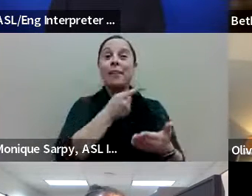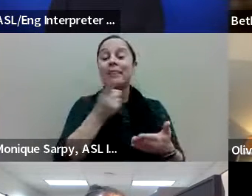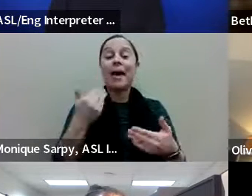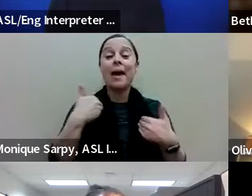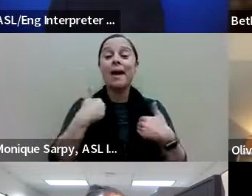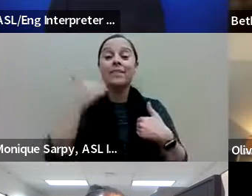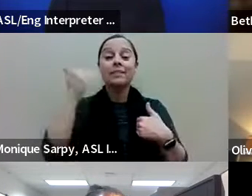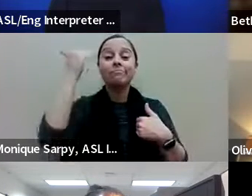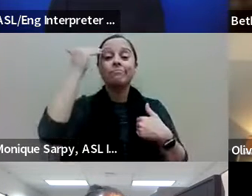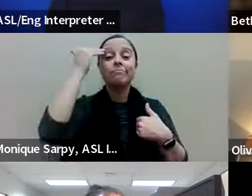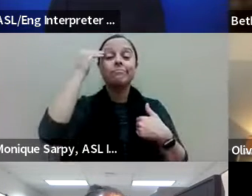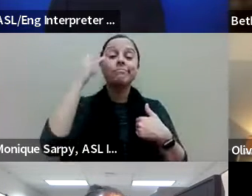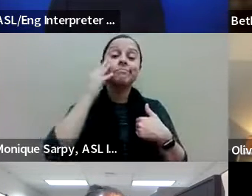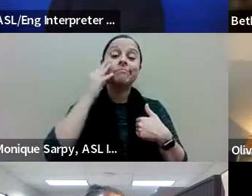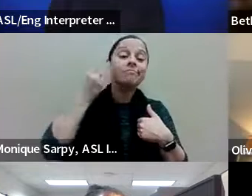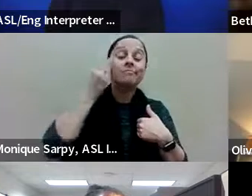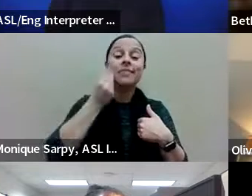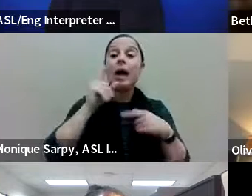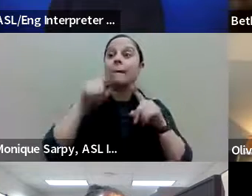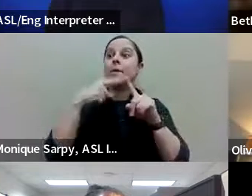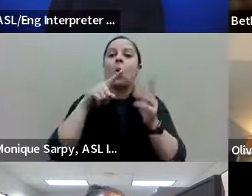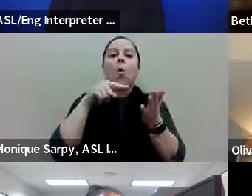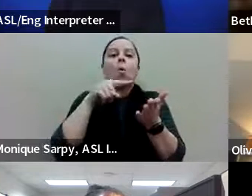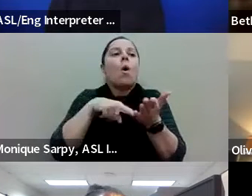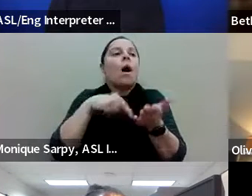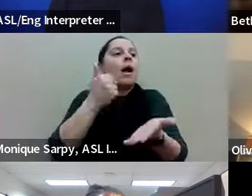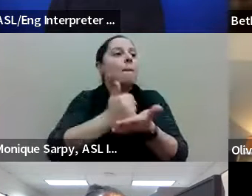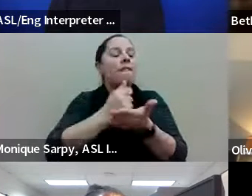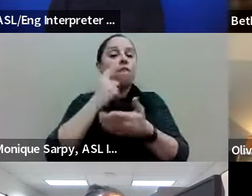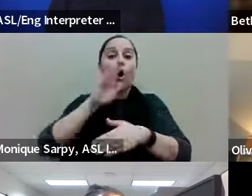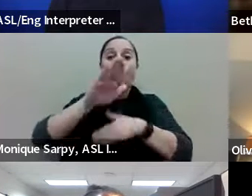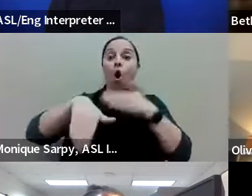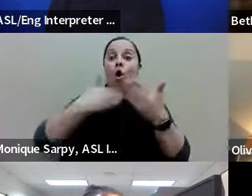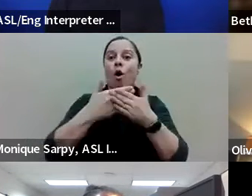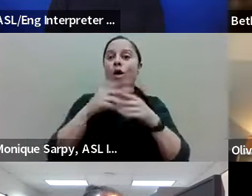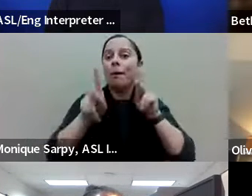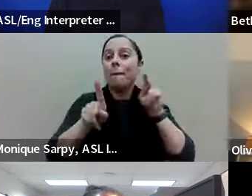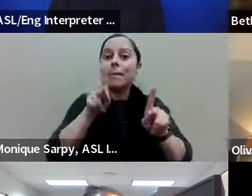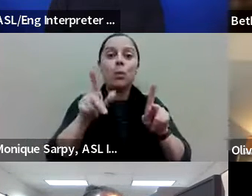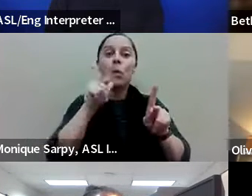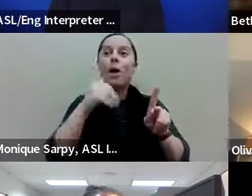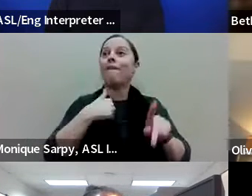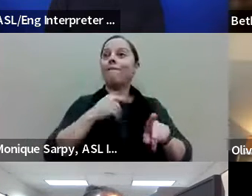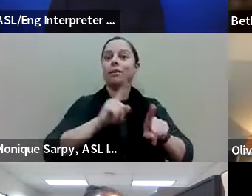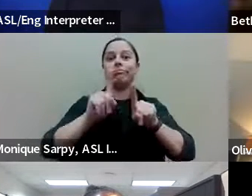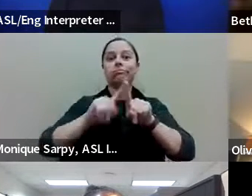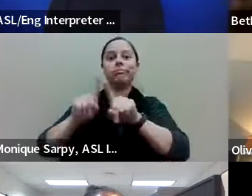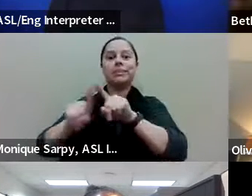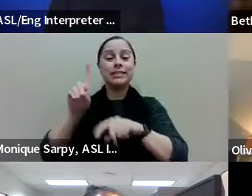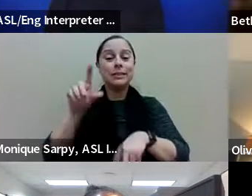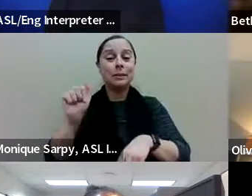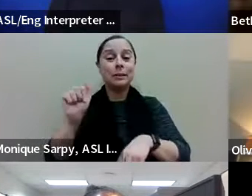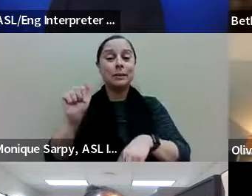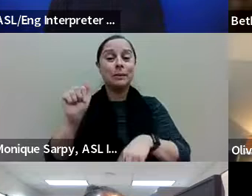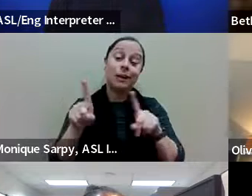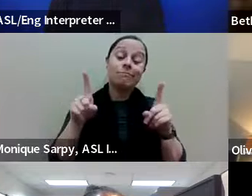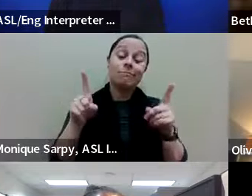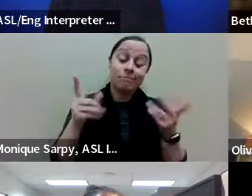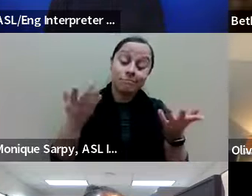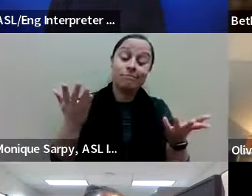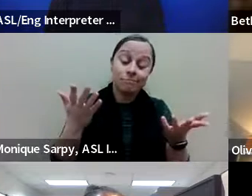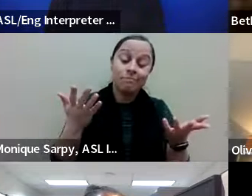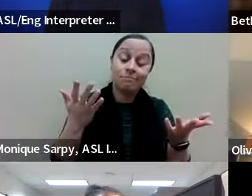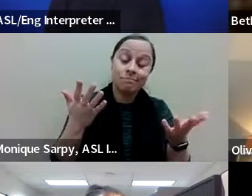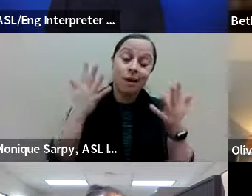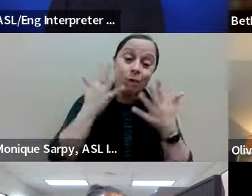could be helpful for all attendees with different disabilities. But unfortunately, there's